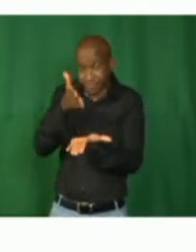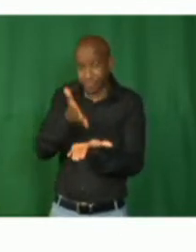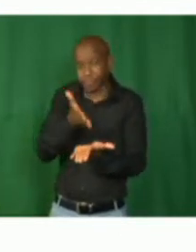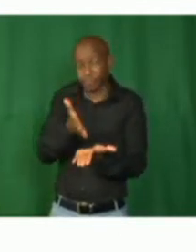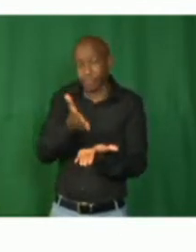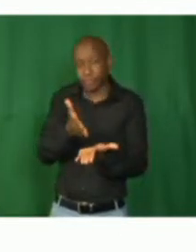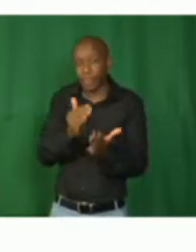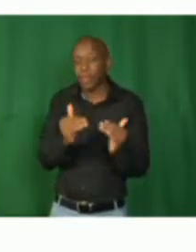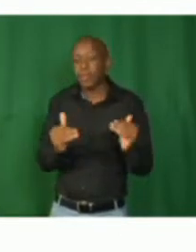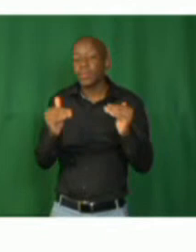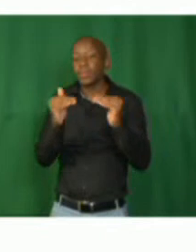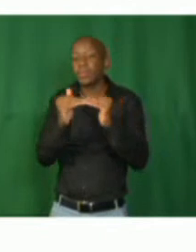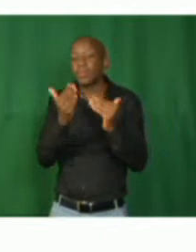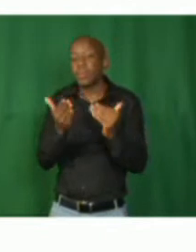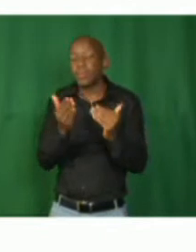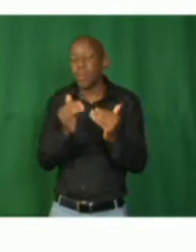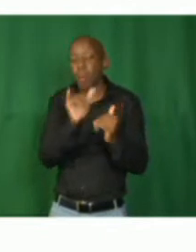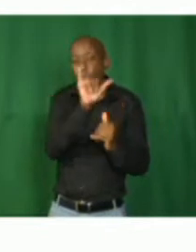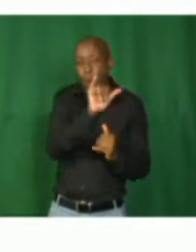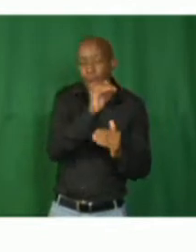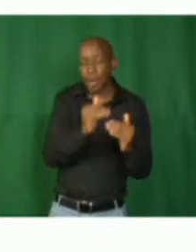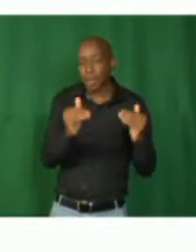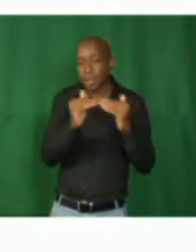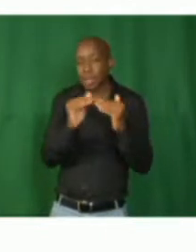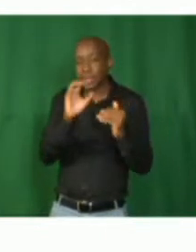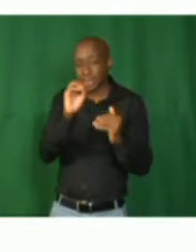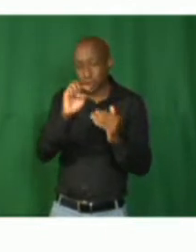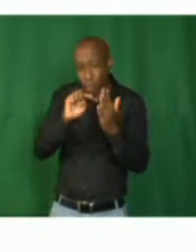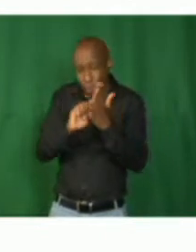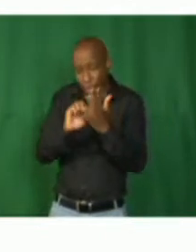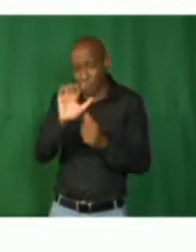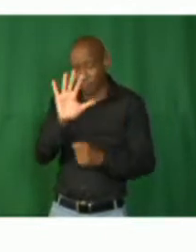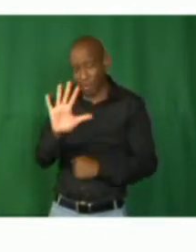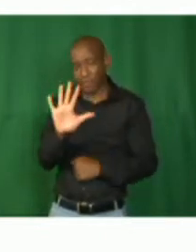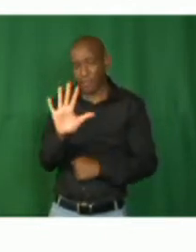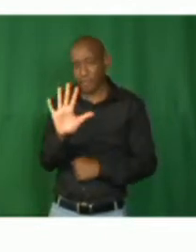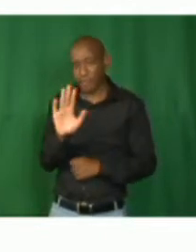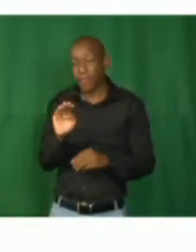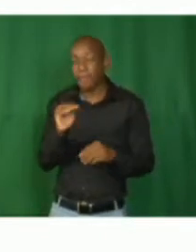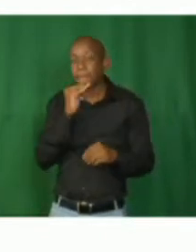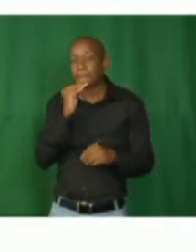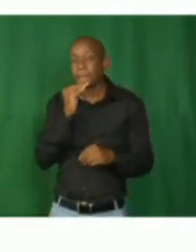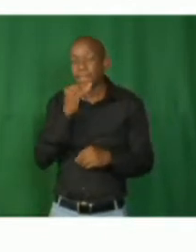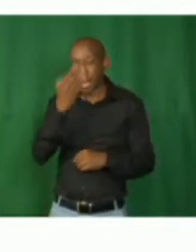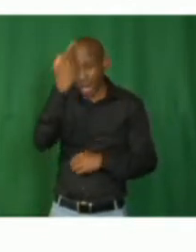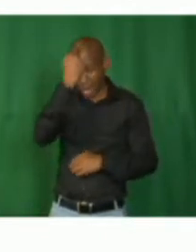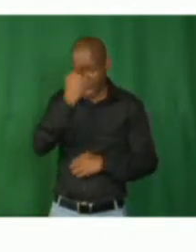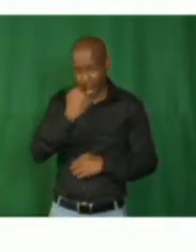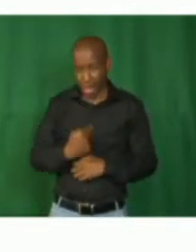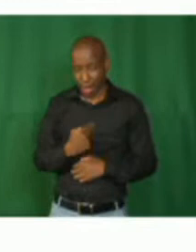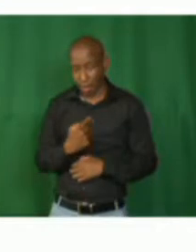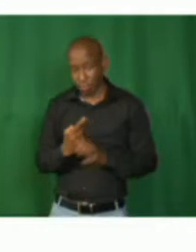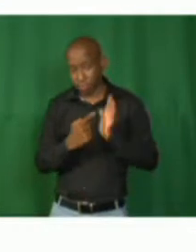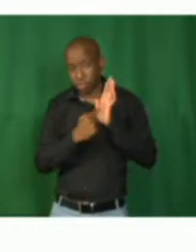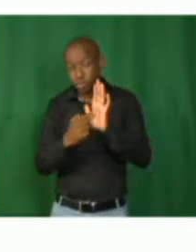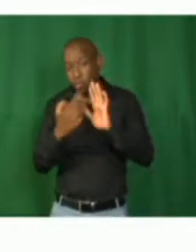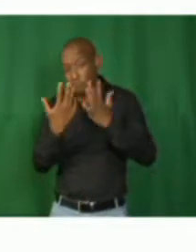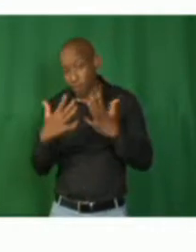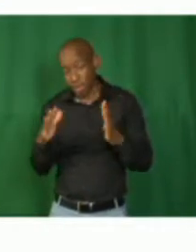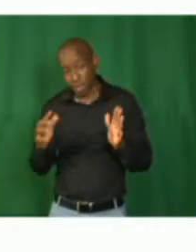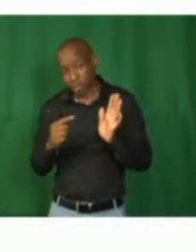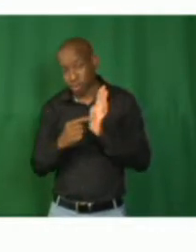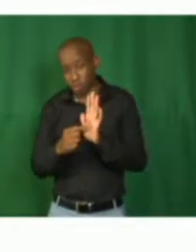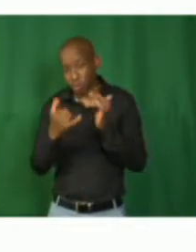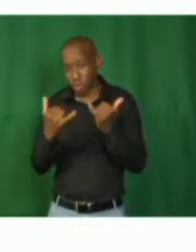equation of the line of symmetry is y is equal to 0.5. So I think I've shown you how you get the